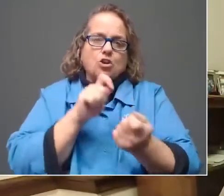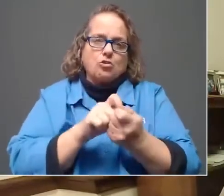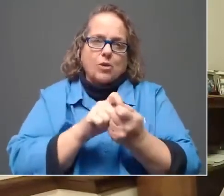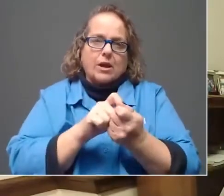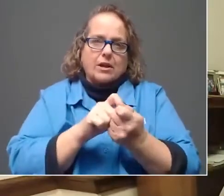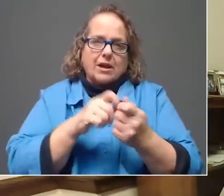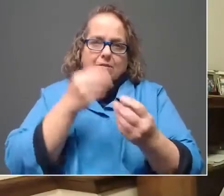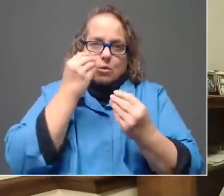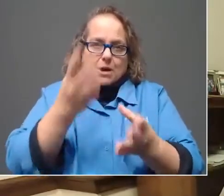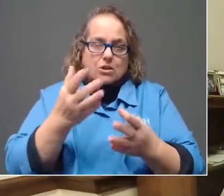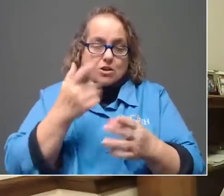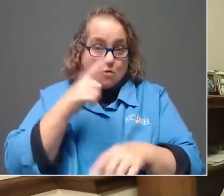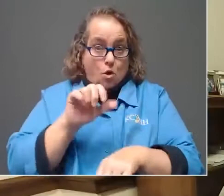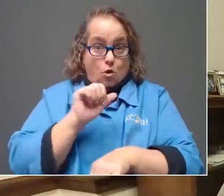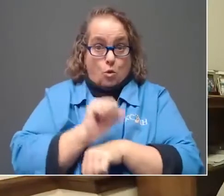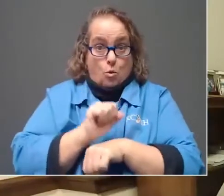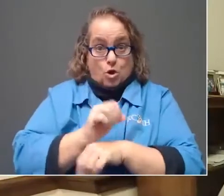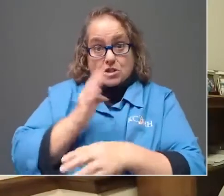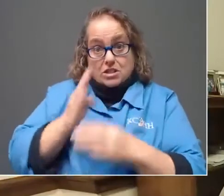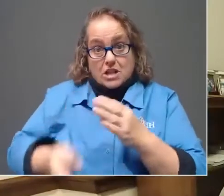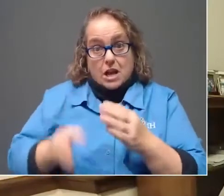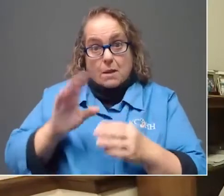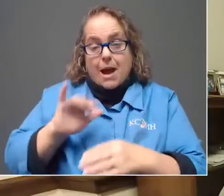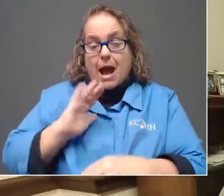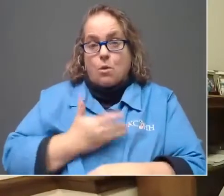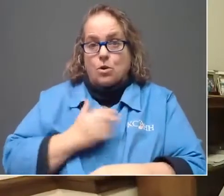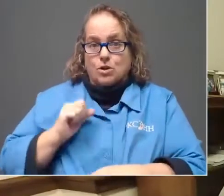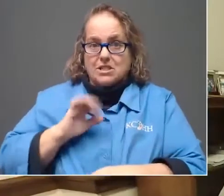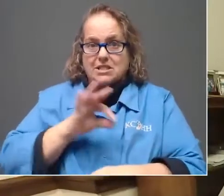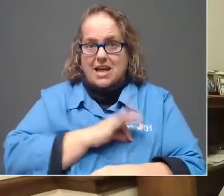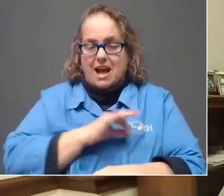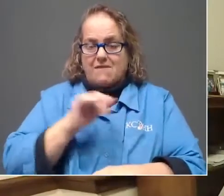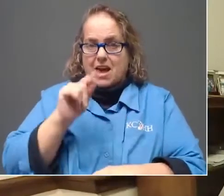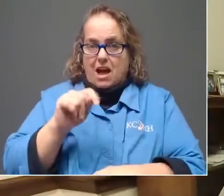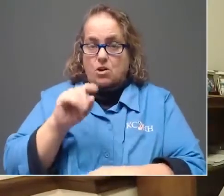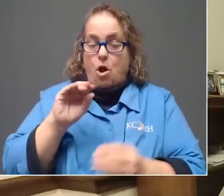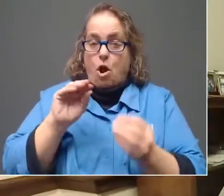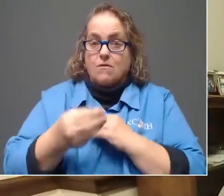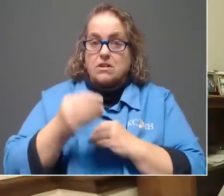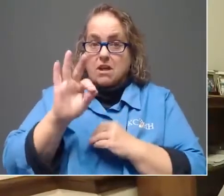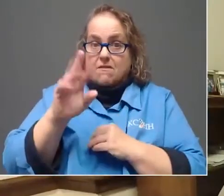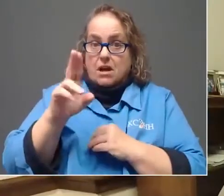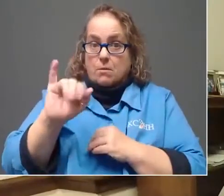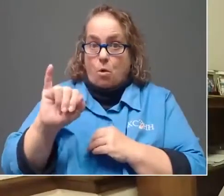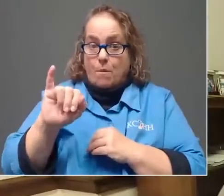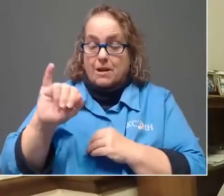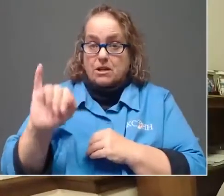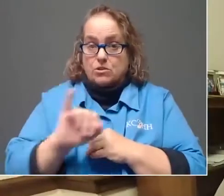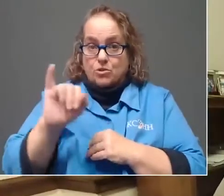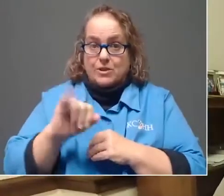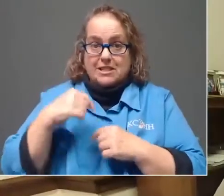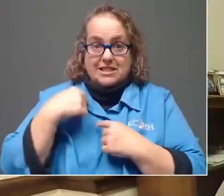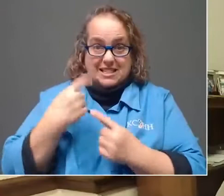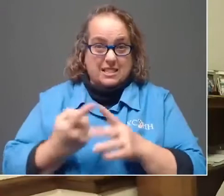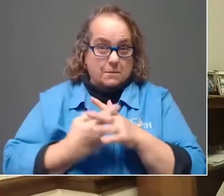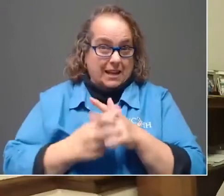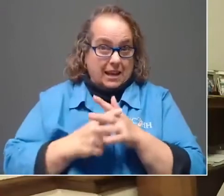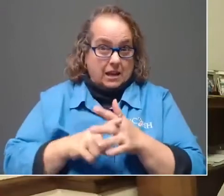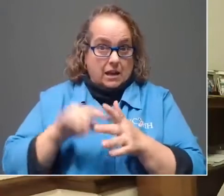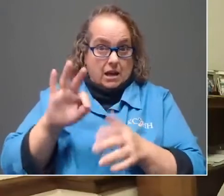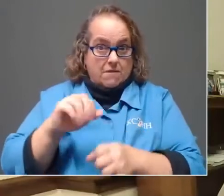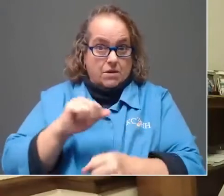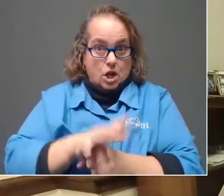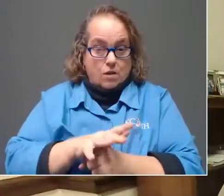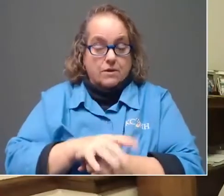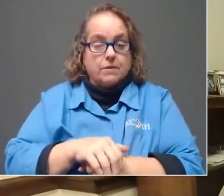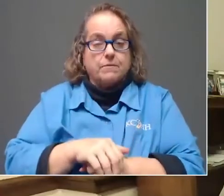work done by our stellar staff at the Office of Unemployment Insurance since the beginning of the pandemic. Just giving you